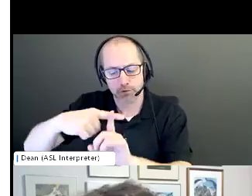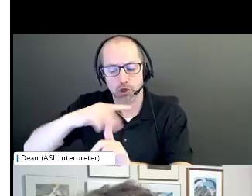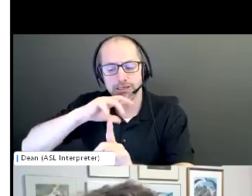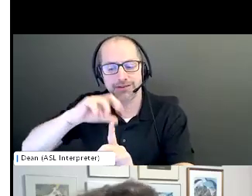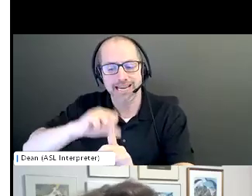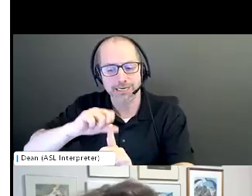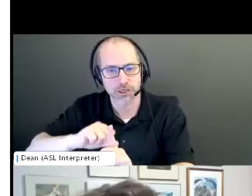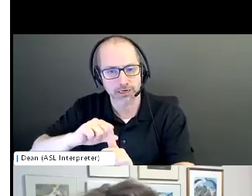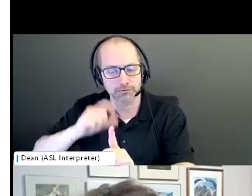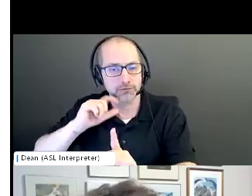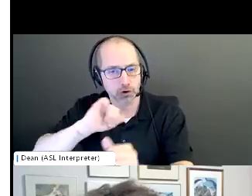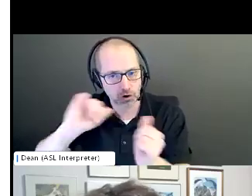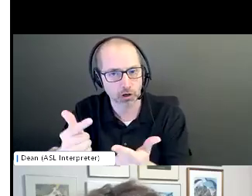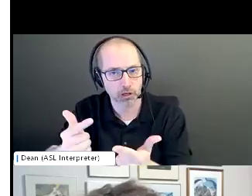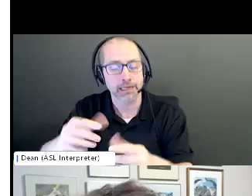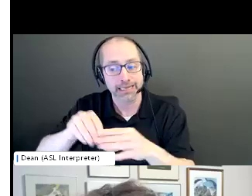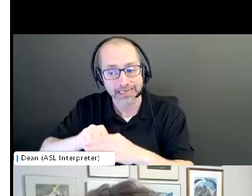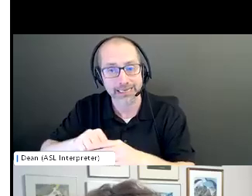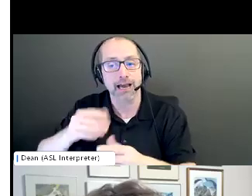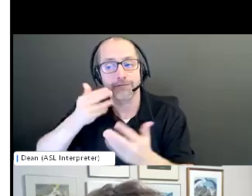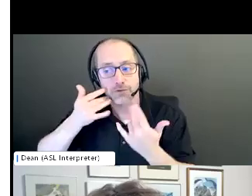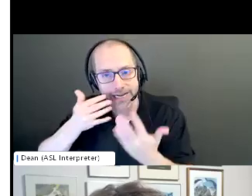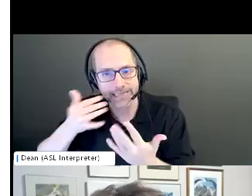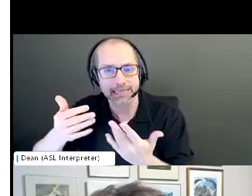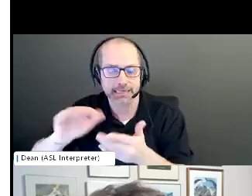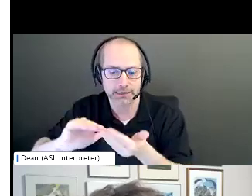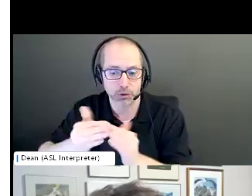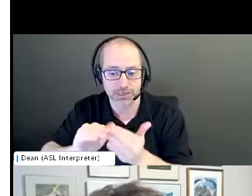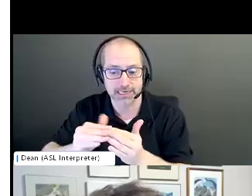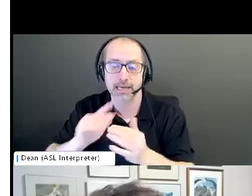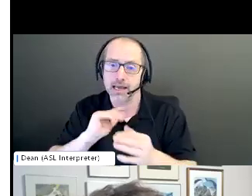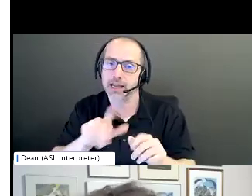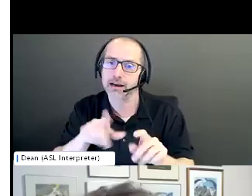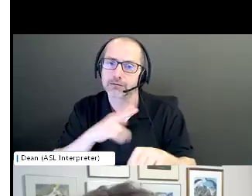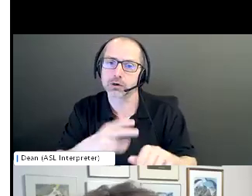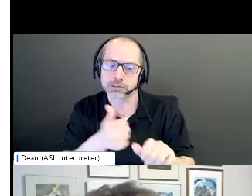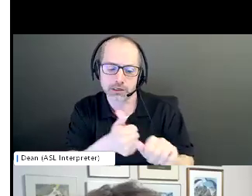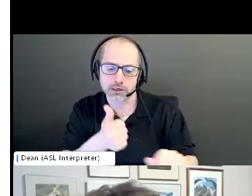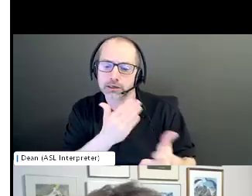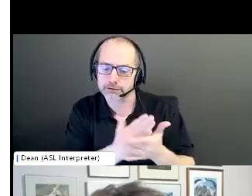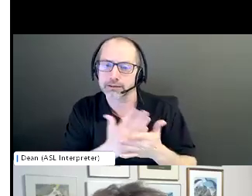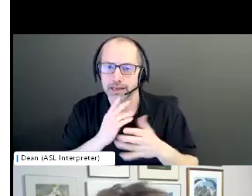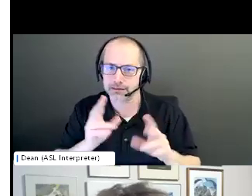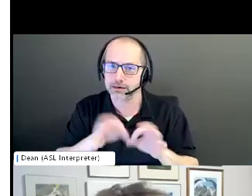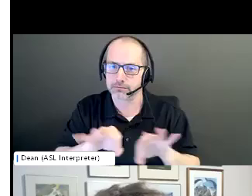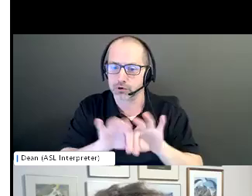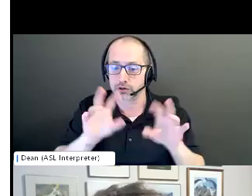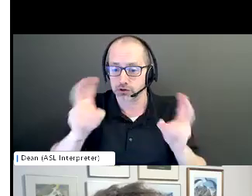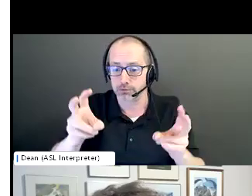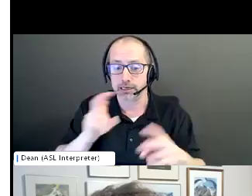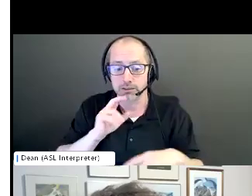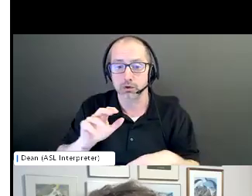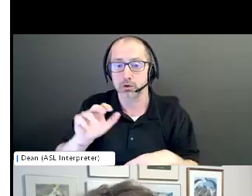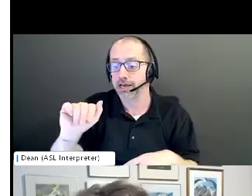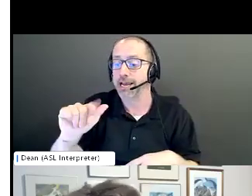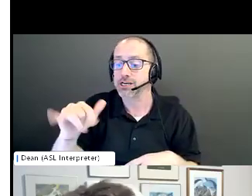And of course, the prevention of elder abuse is one of the main focuses. It was a topic, as was ageism, in our positive aging